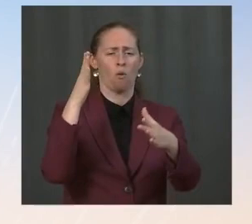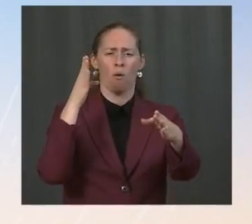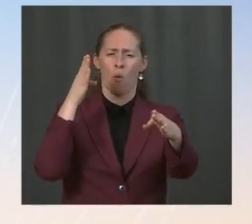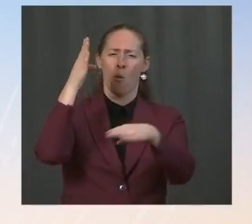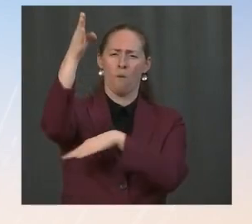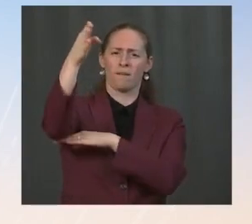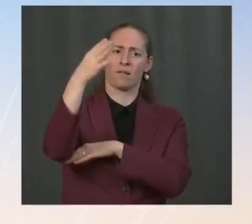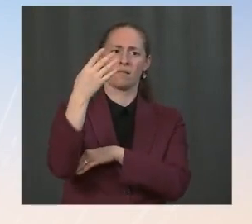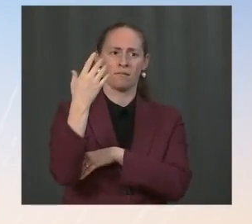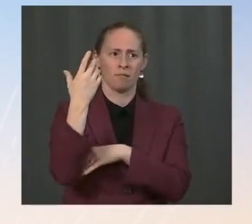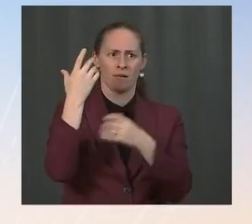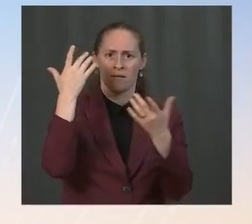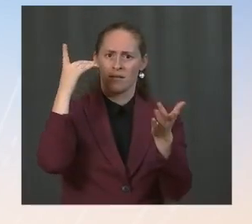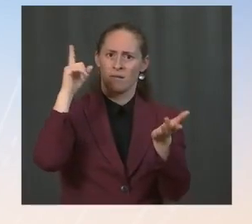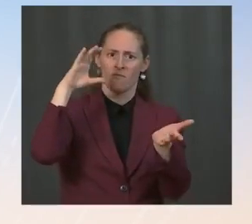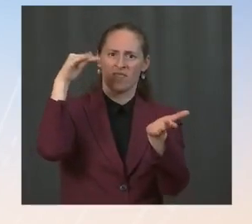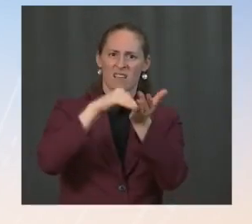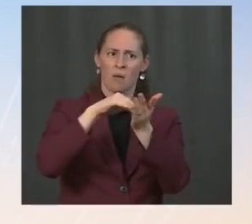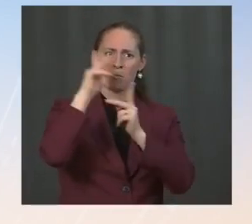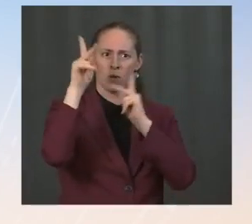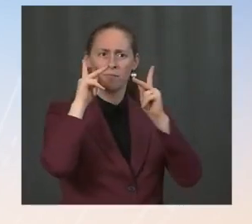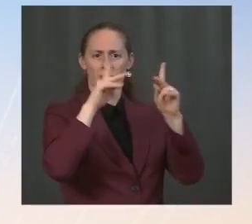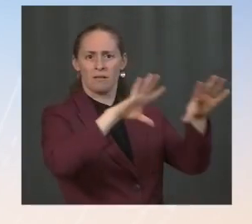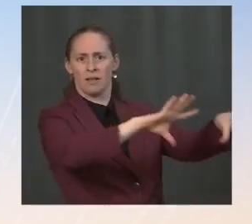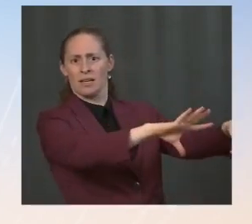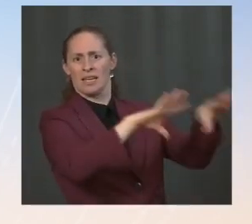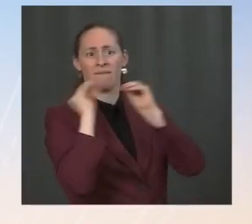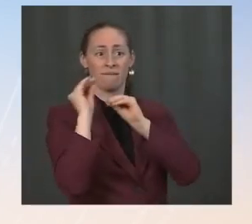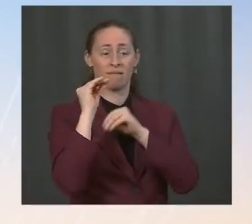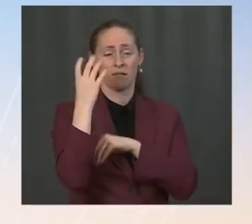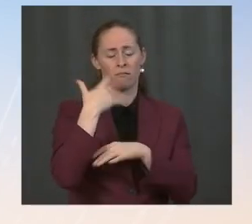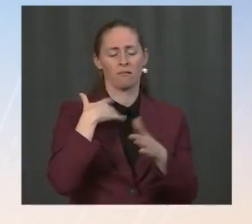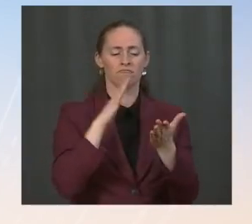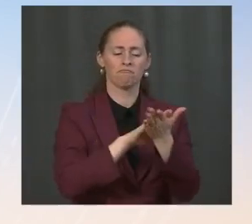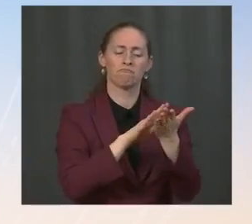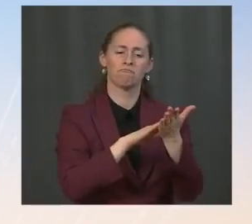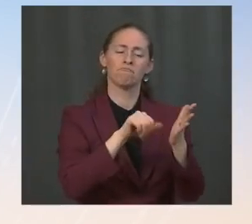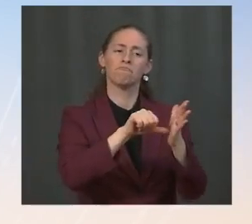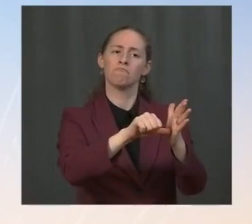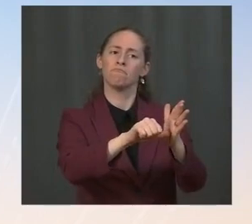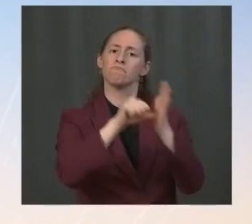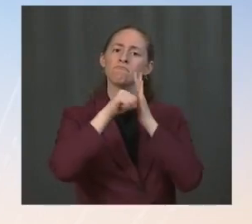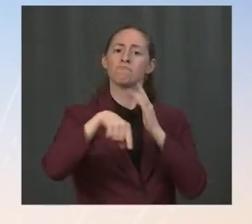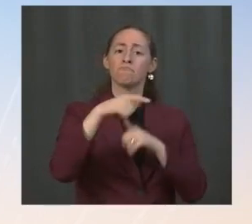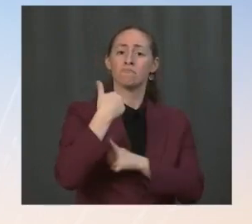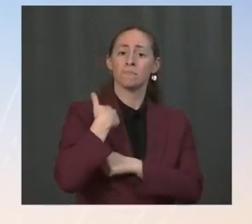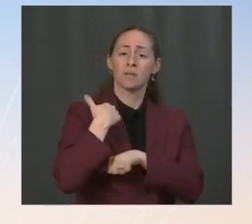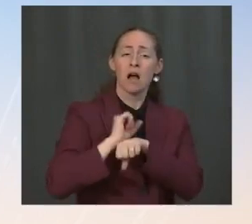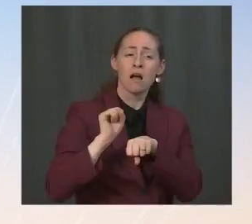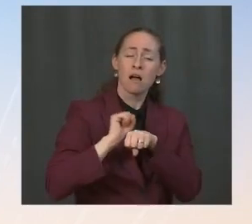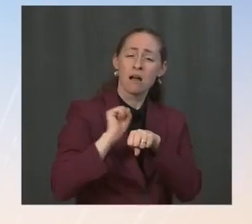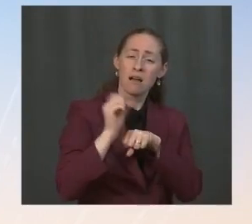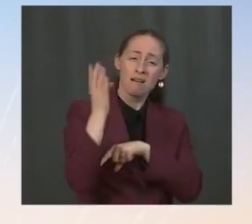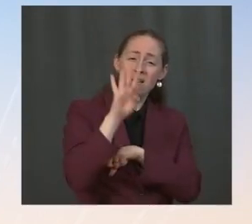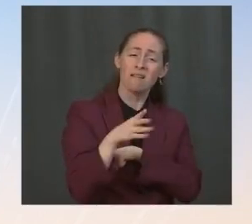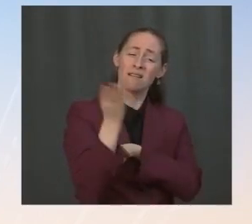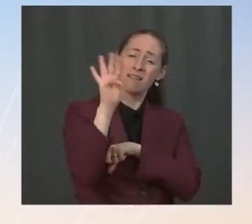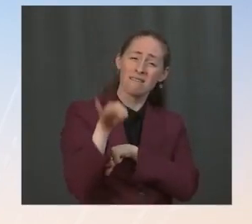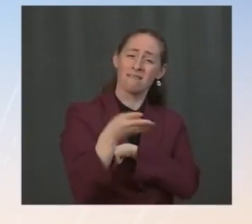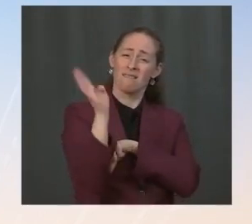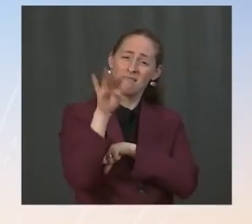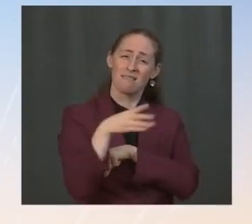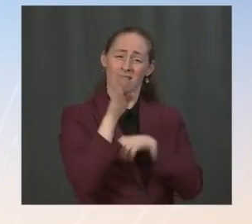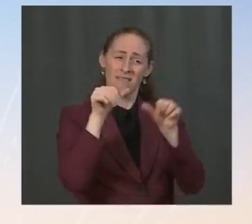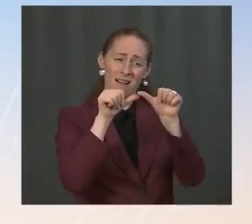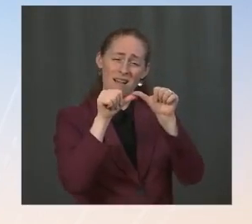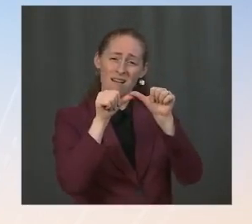a credit to the U.S. military and the men and women who are serving, who have been able to conduct and oversee this operation and done